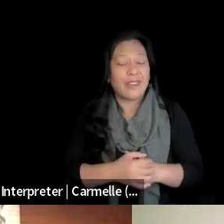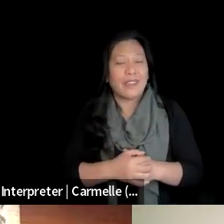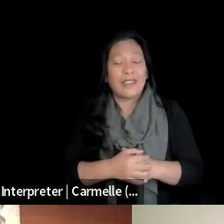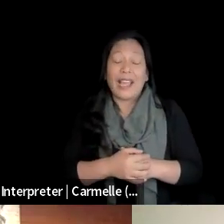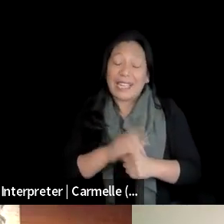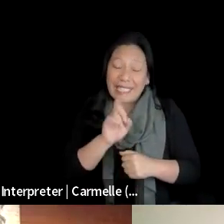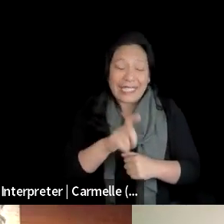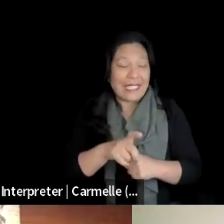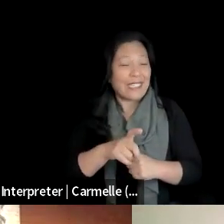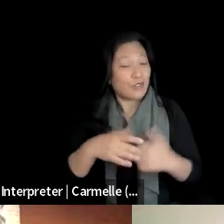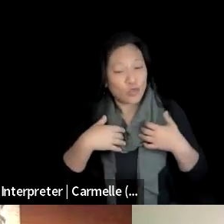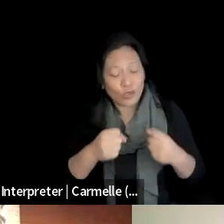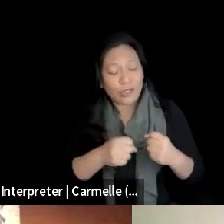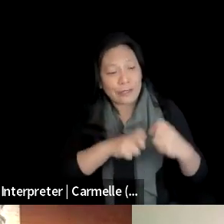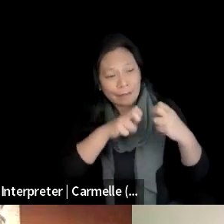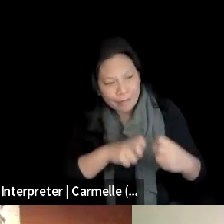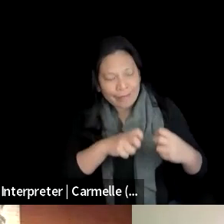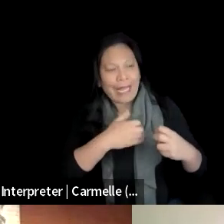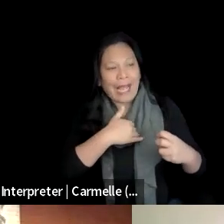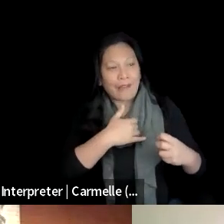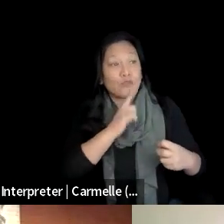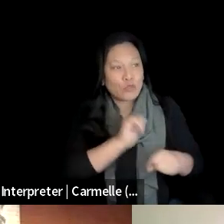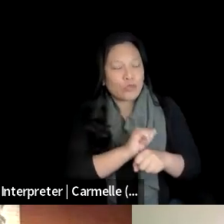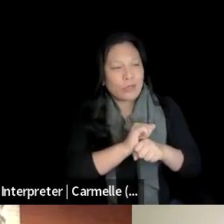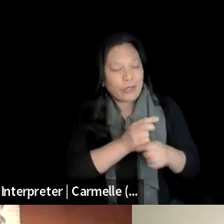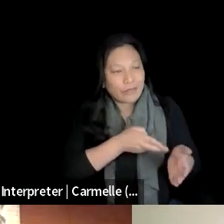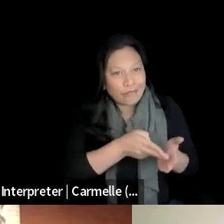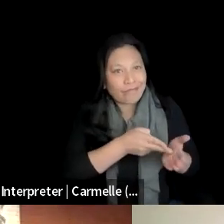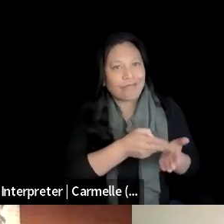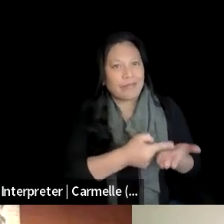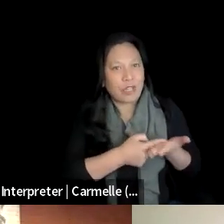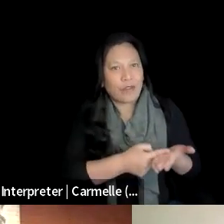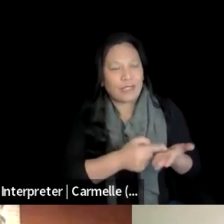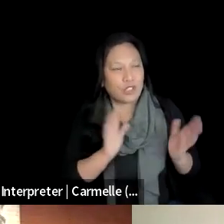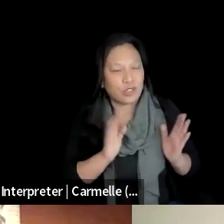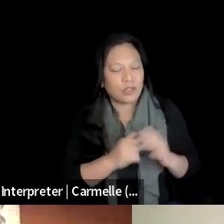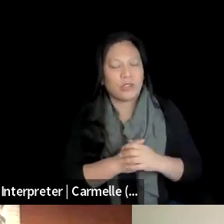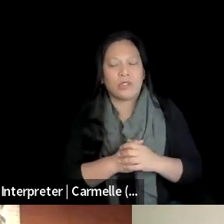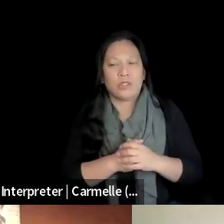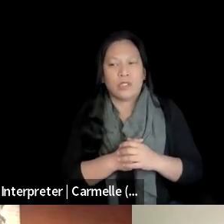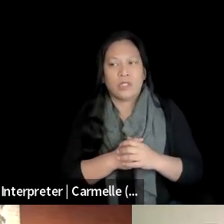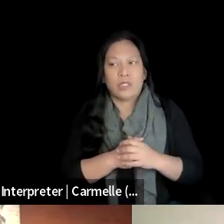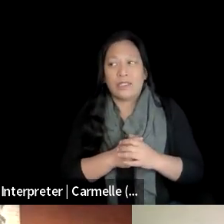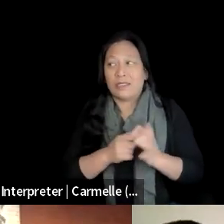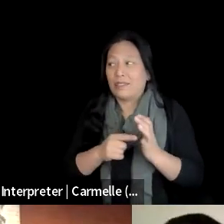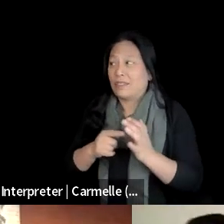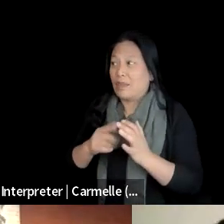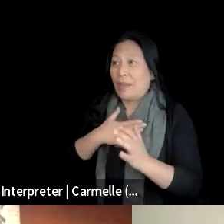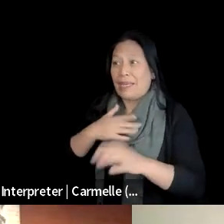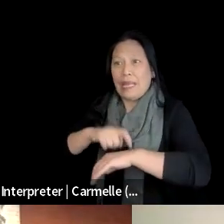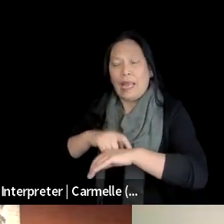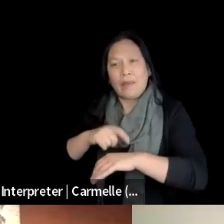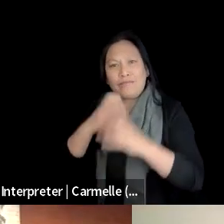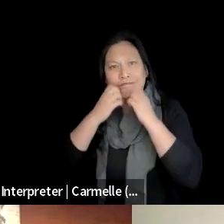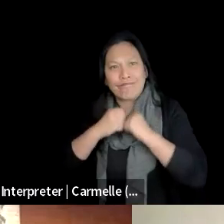courage. And again, it's like all the energy that I could have put into the script and working my actors. Now I have to deal with